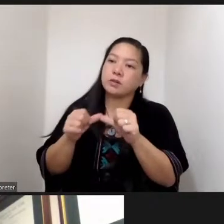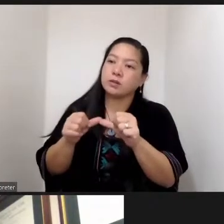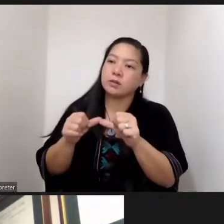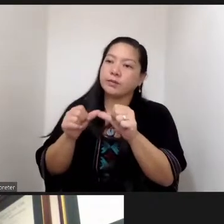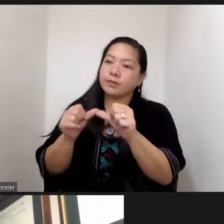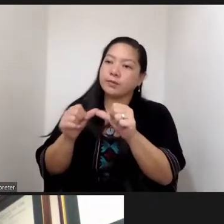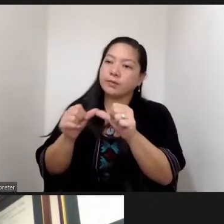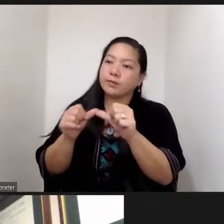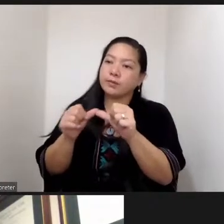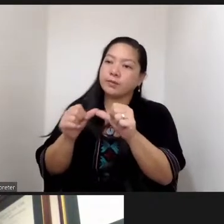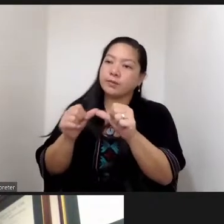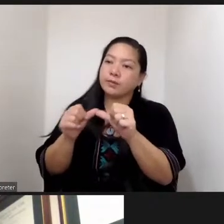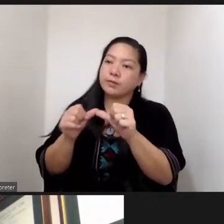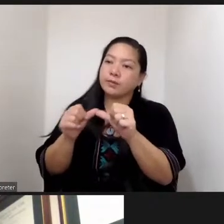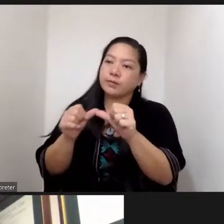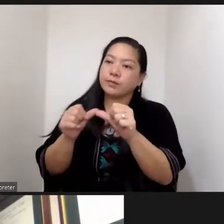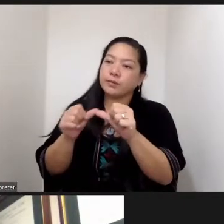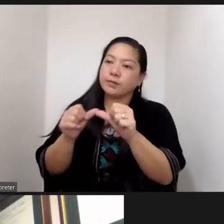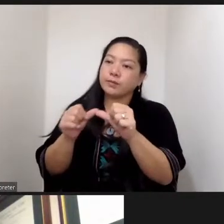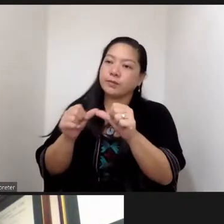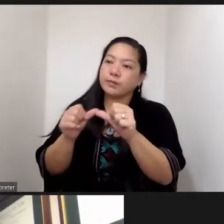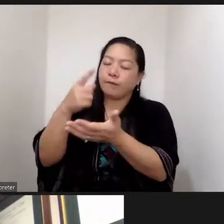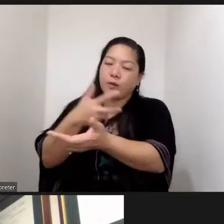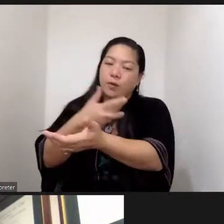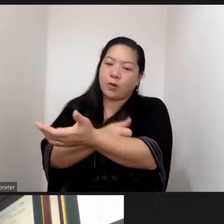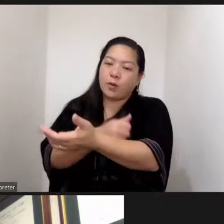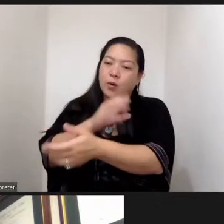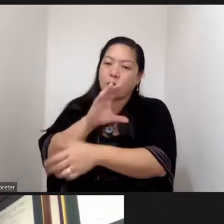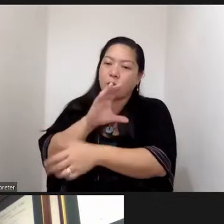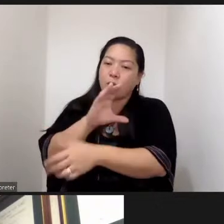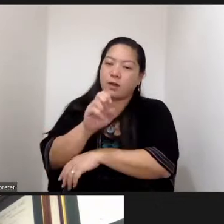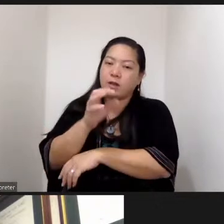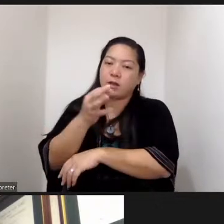continuing vaccinations, continuing boosting,